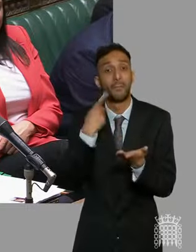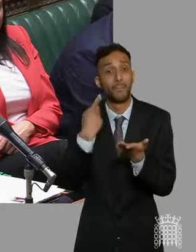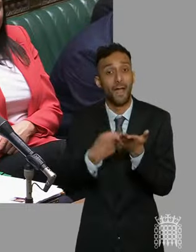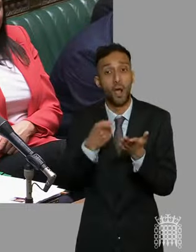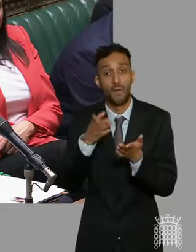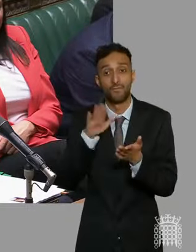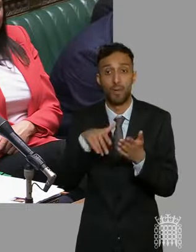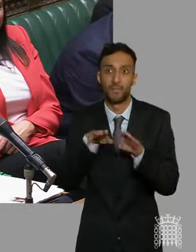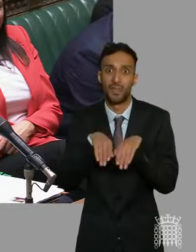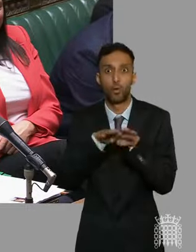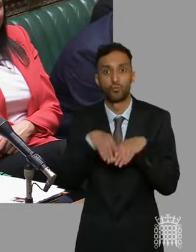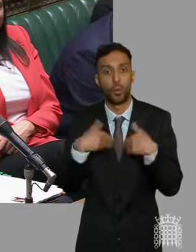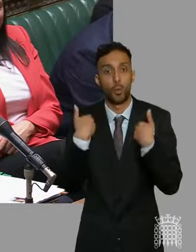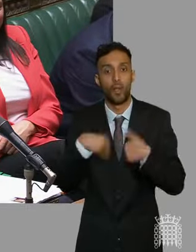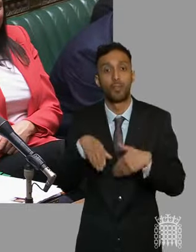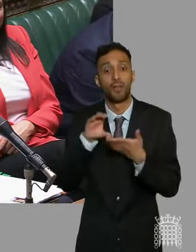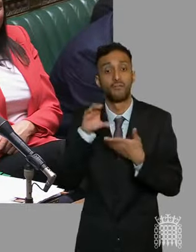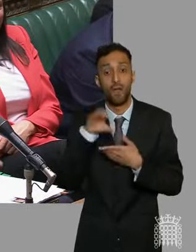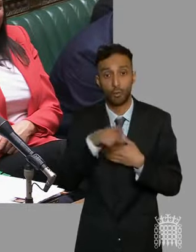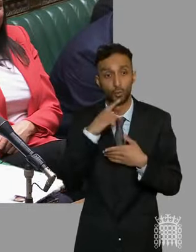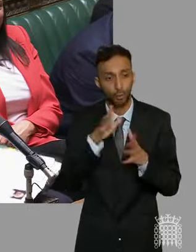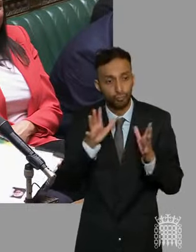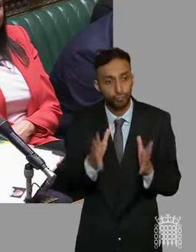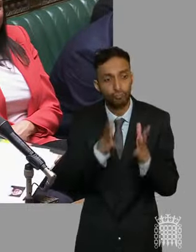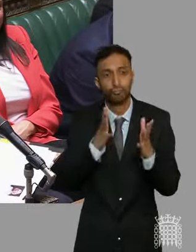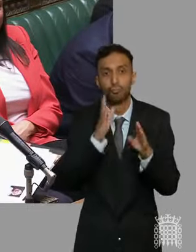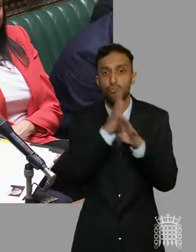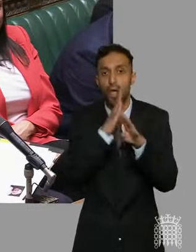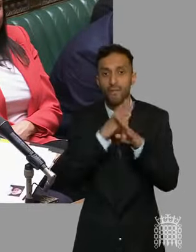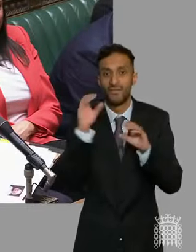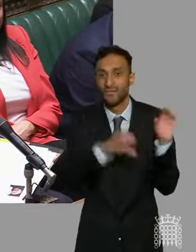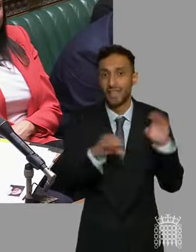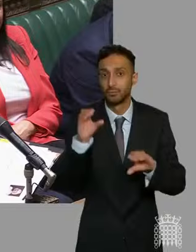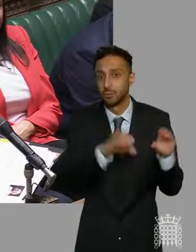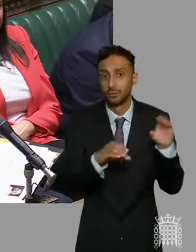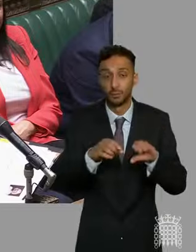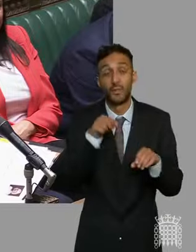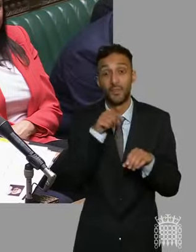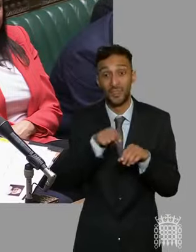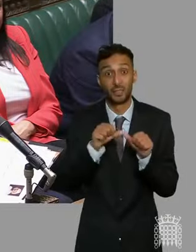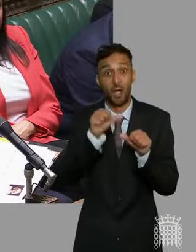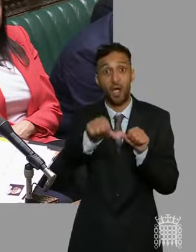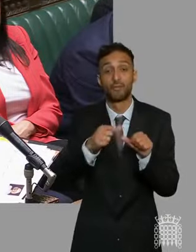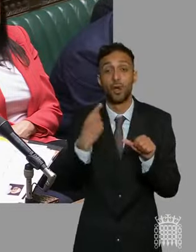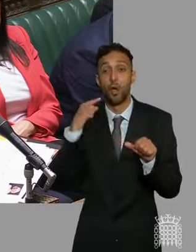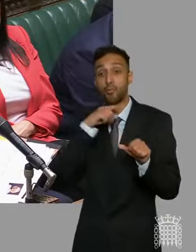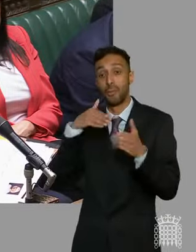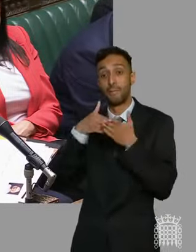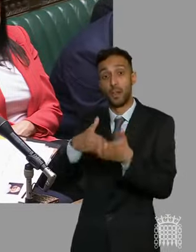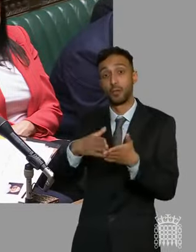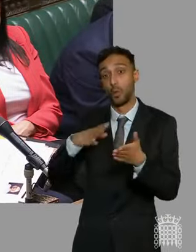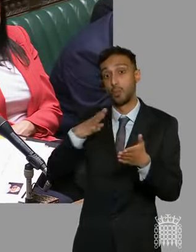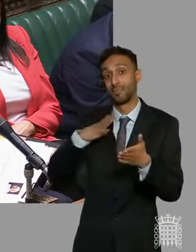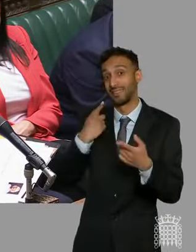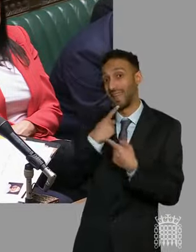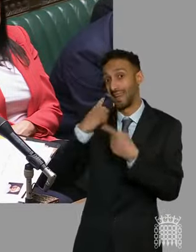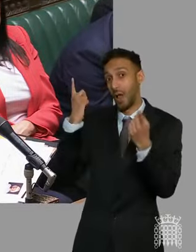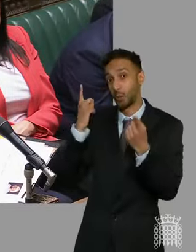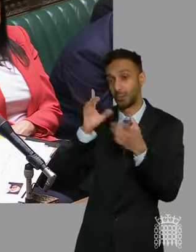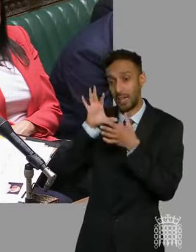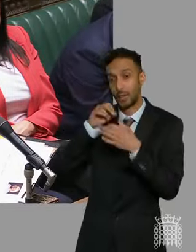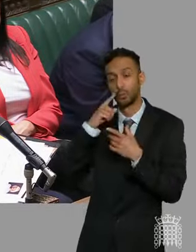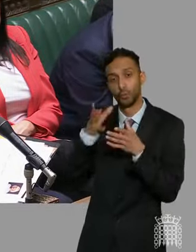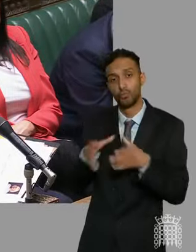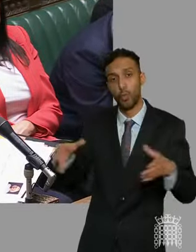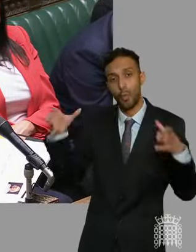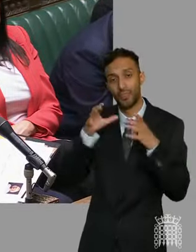Speaker, follows £100 million in the growth deal that we announced earlier. This is about jobs for decades to come in Grangemouth. It's a